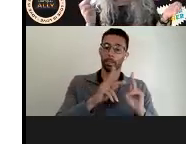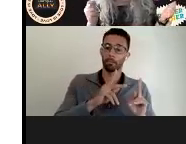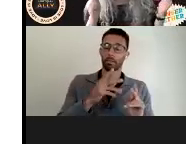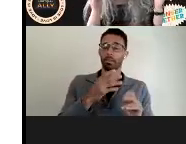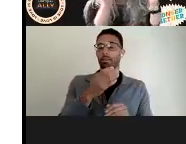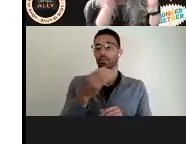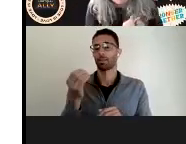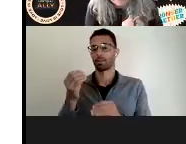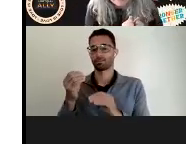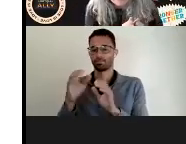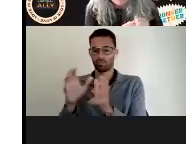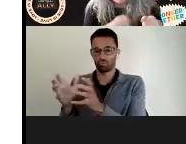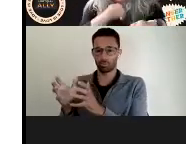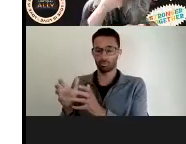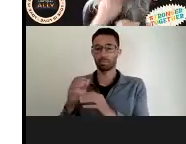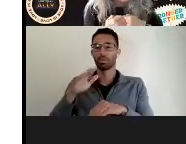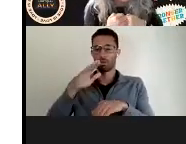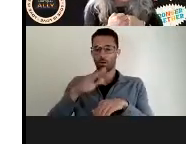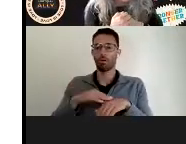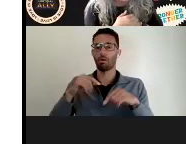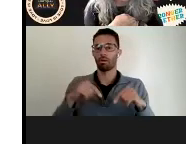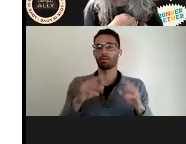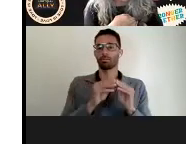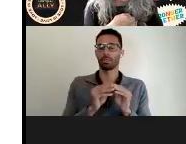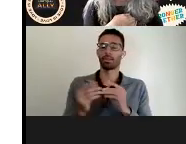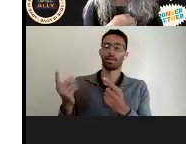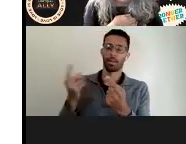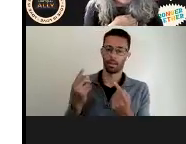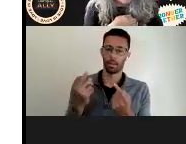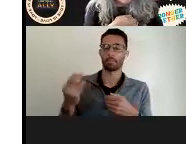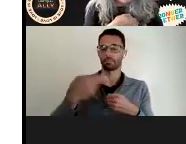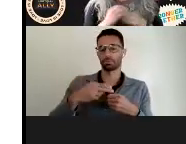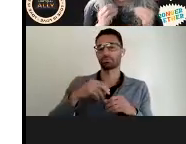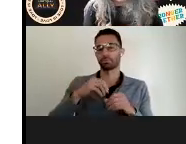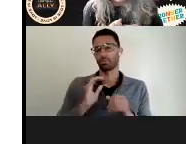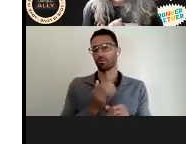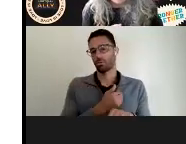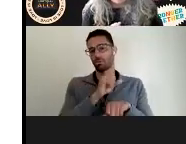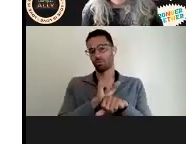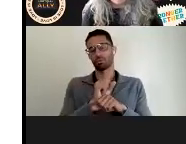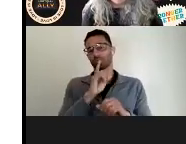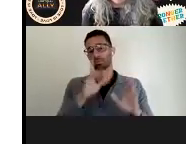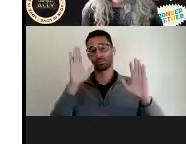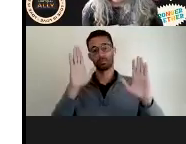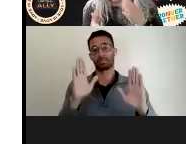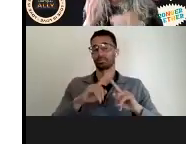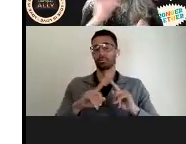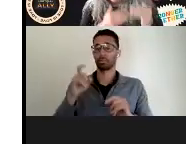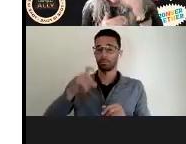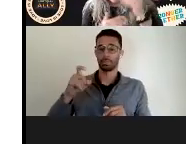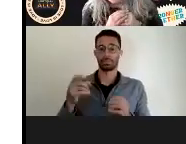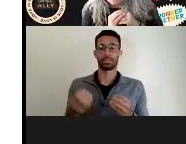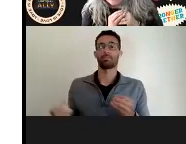distribution list that have attended a meeting, that participate in our work, and it's amazing. But we still need more. I feel like